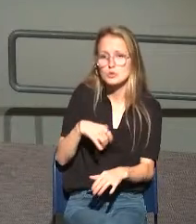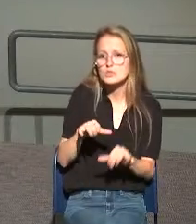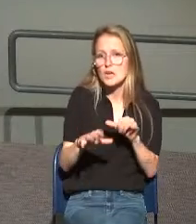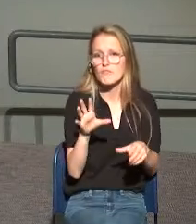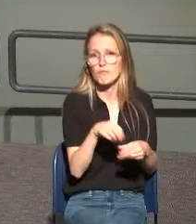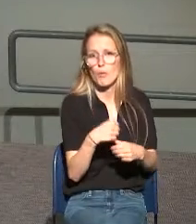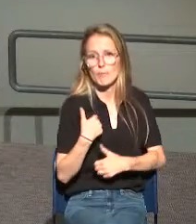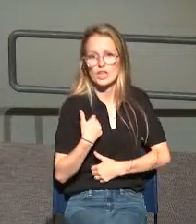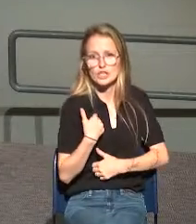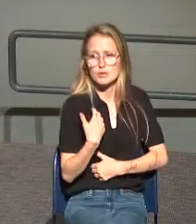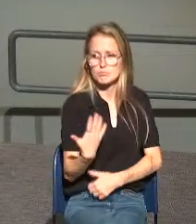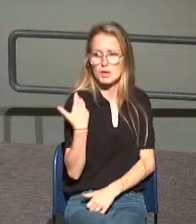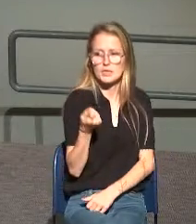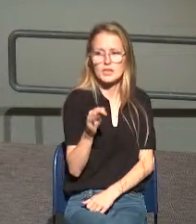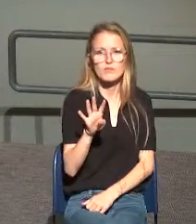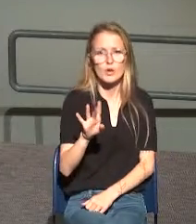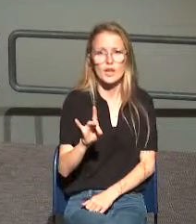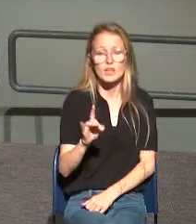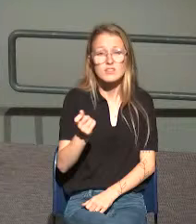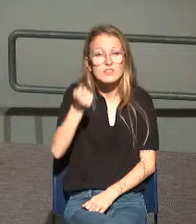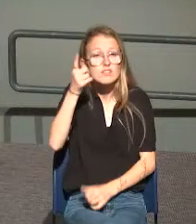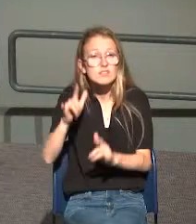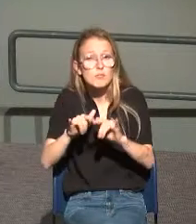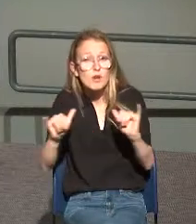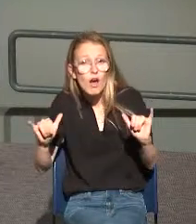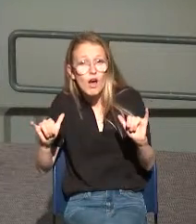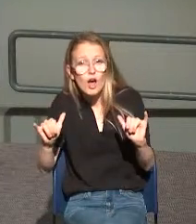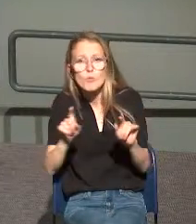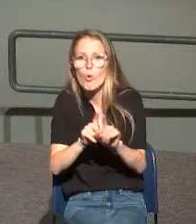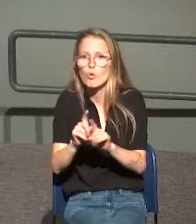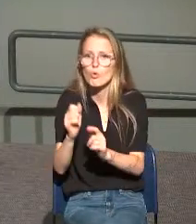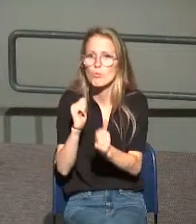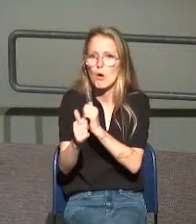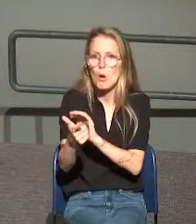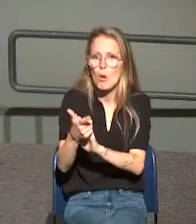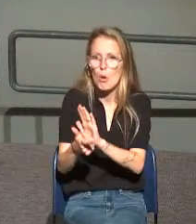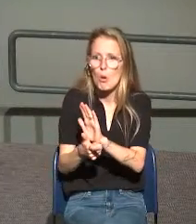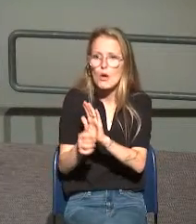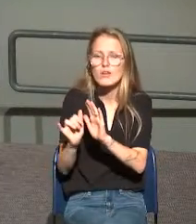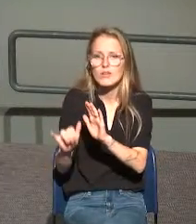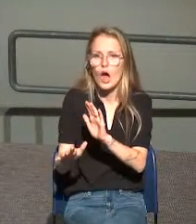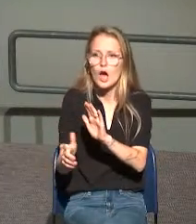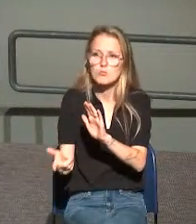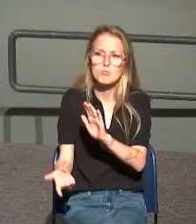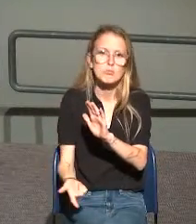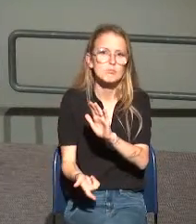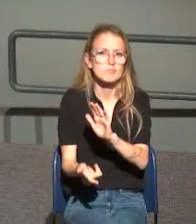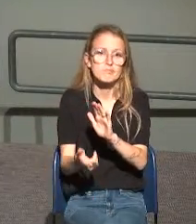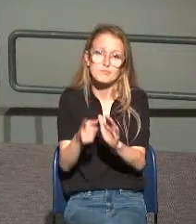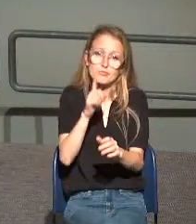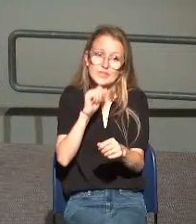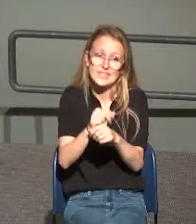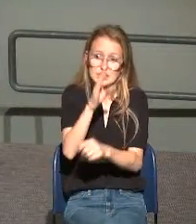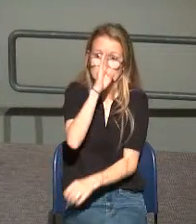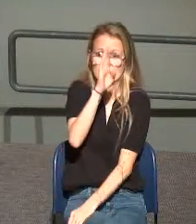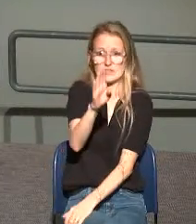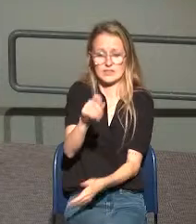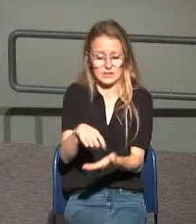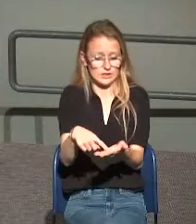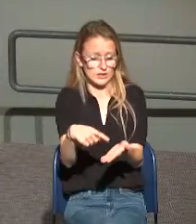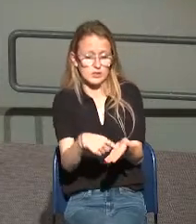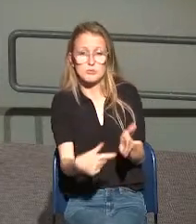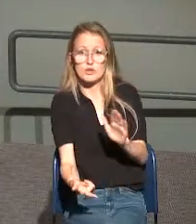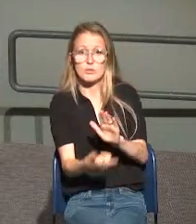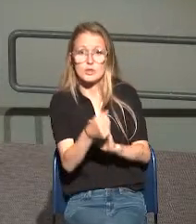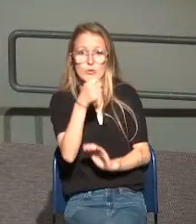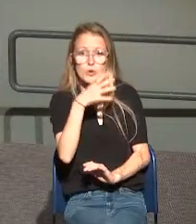military in 1948, but at the same time, they also passed a law that did not allow, explicitly prohibited women from